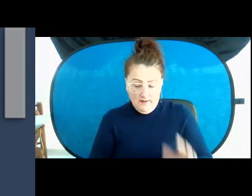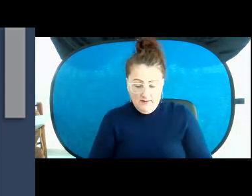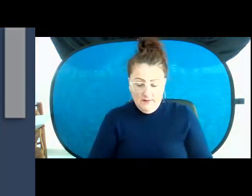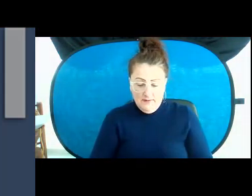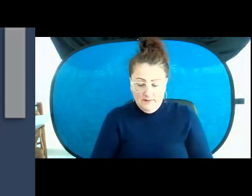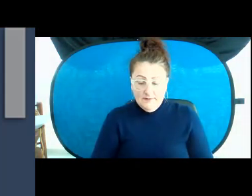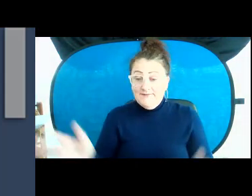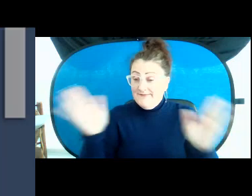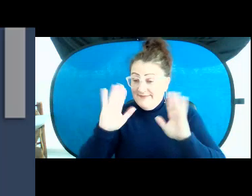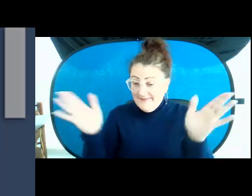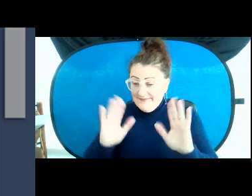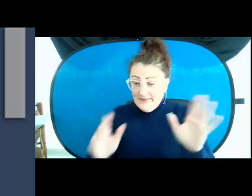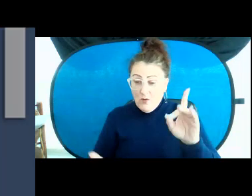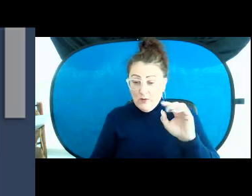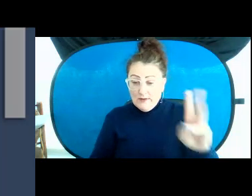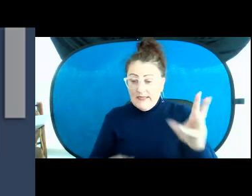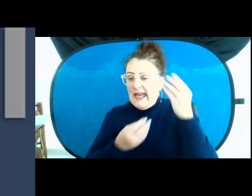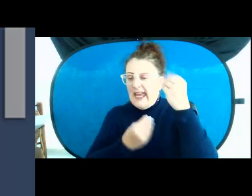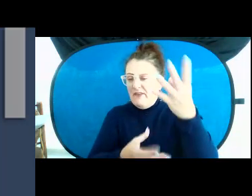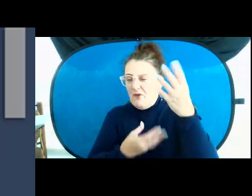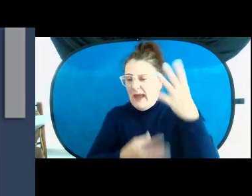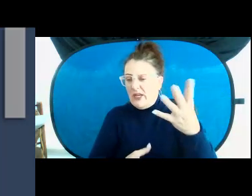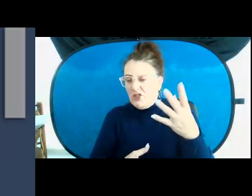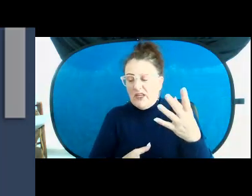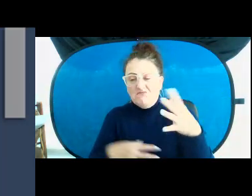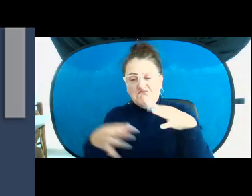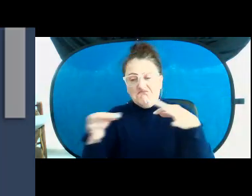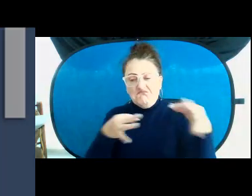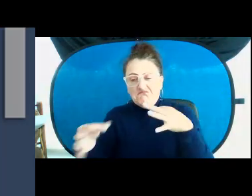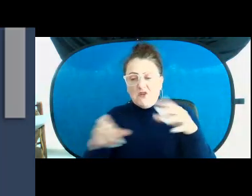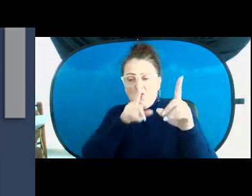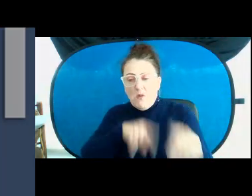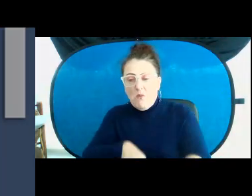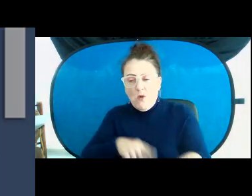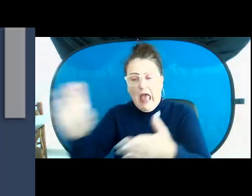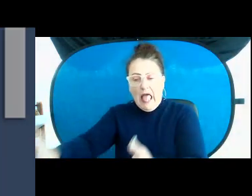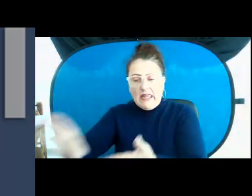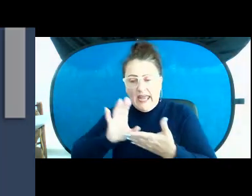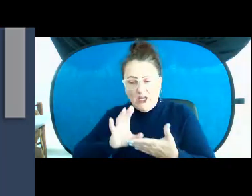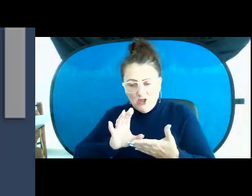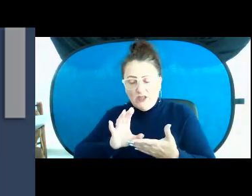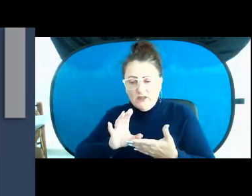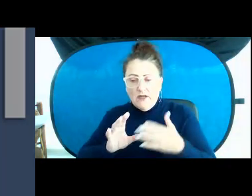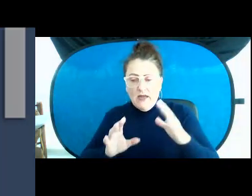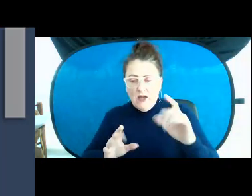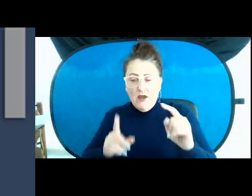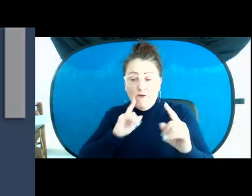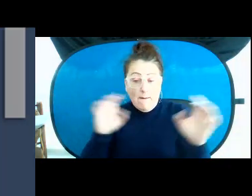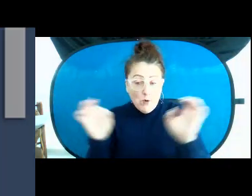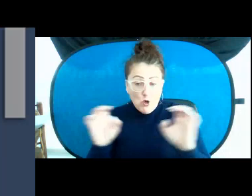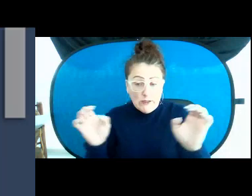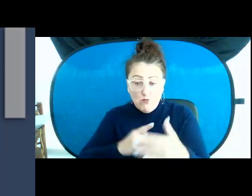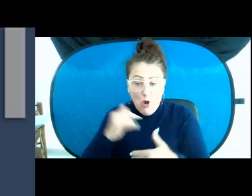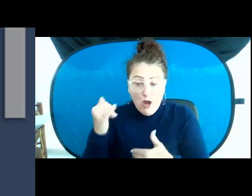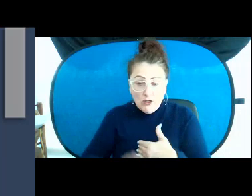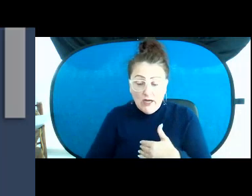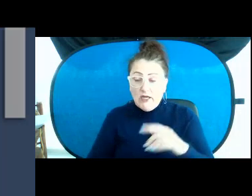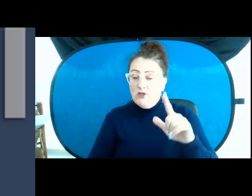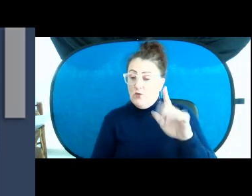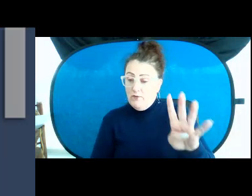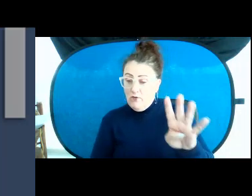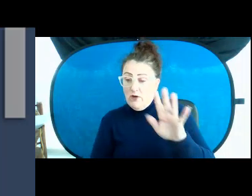Tab 106 is an information item, reporting on allocations made by Caltrans for emergency projects in the